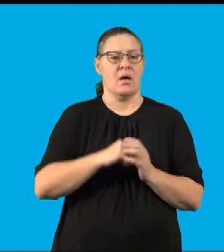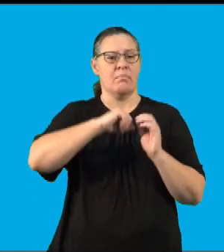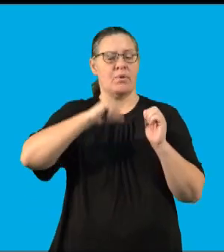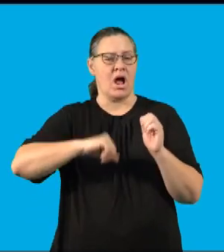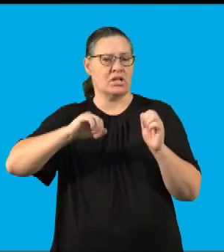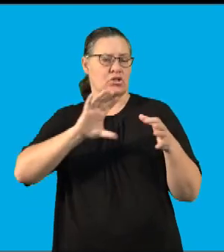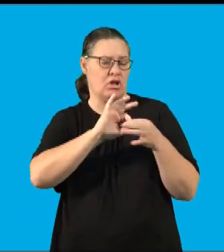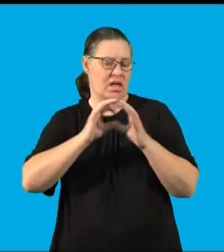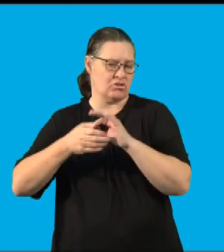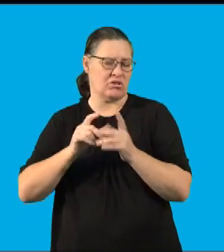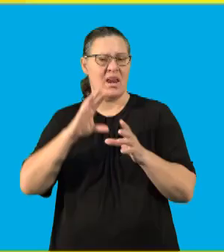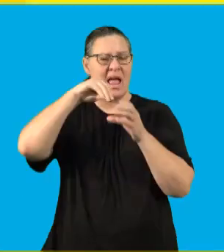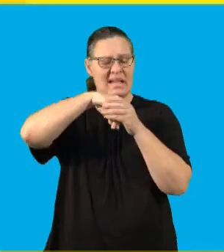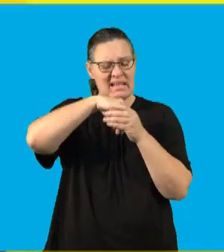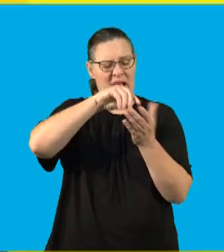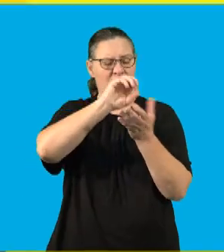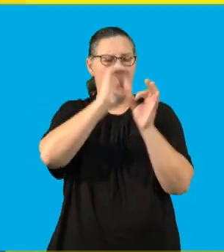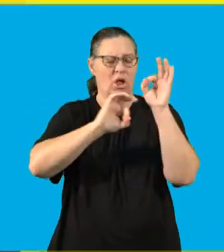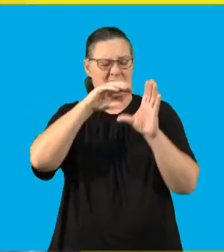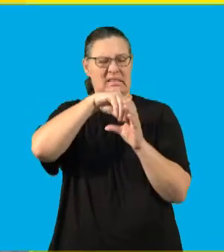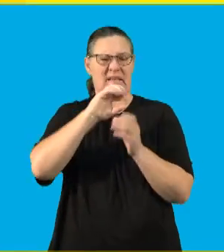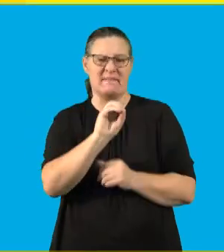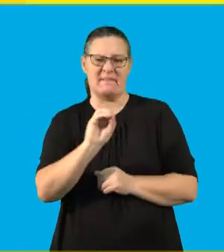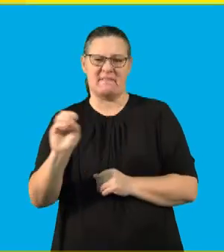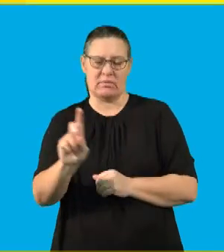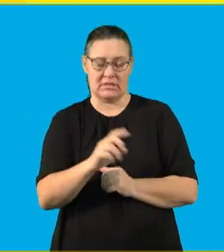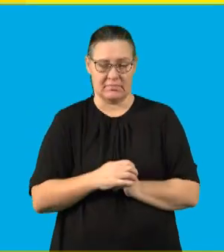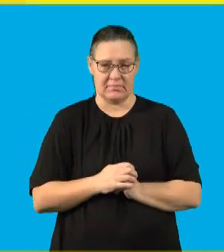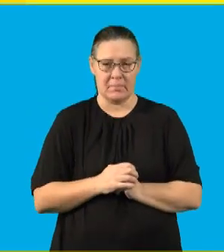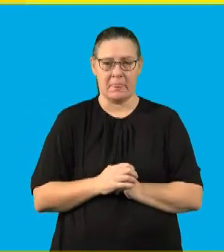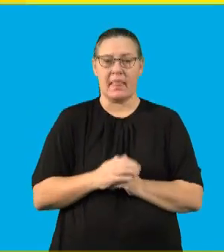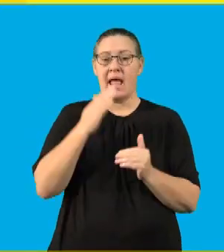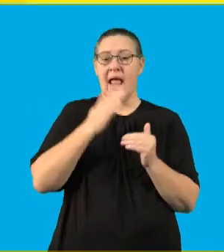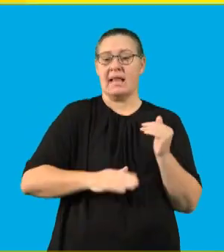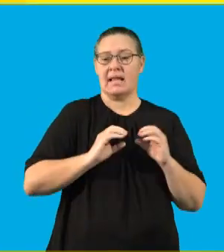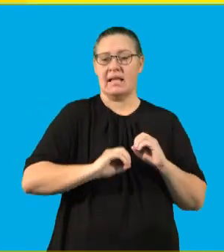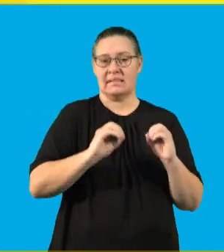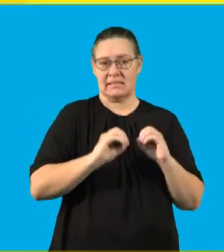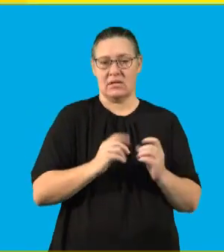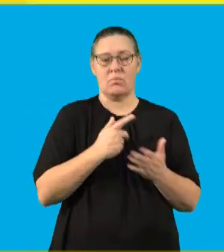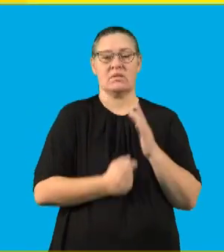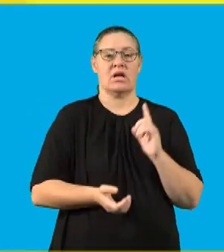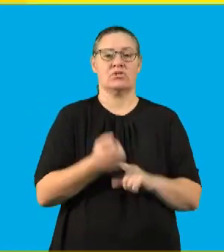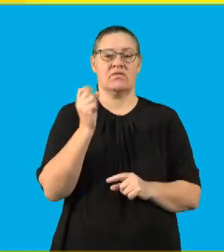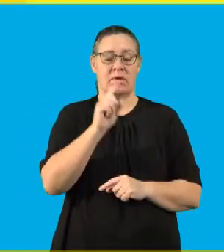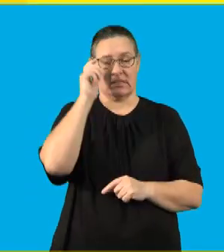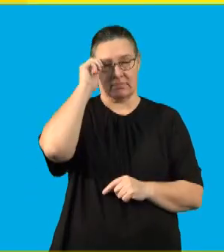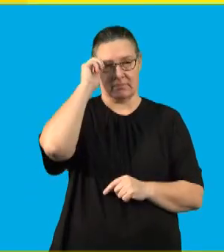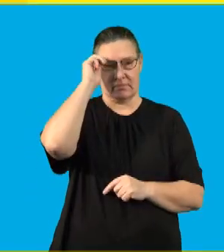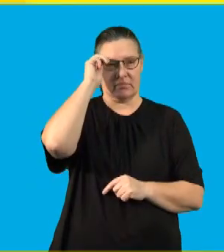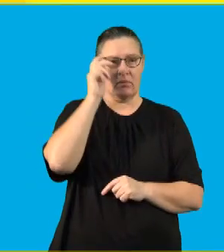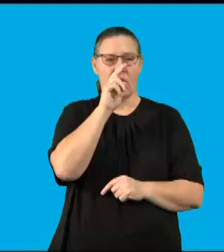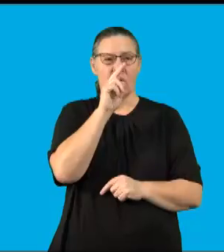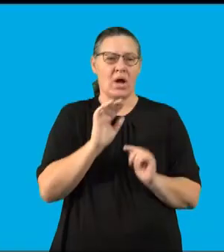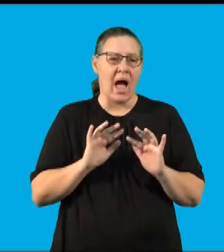that are found within the organic molecules. Now, by the end of this lesson, this is what we're hoping to have achieved.